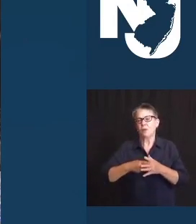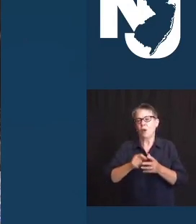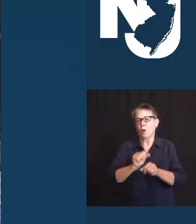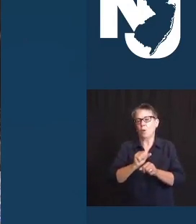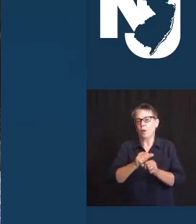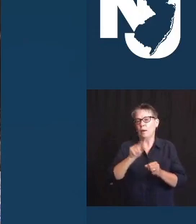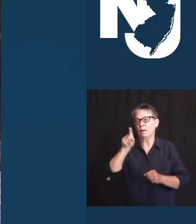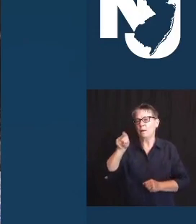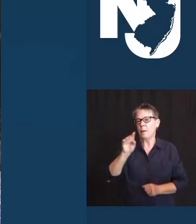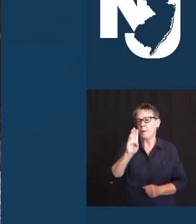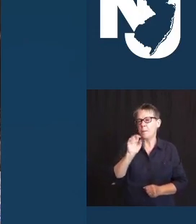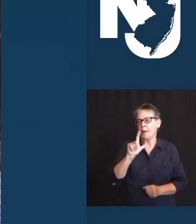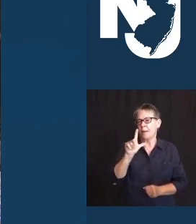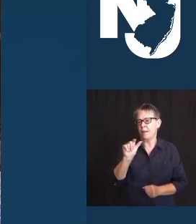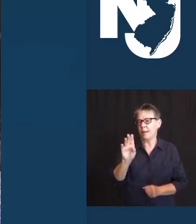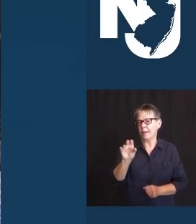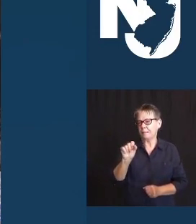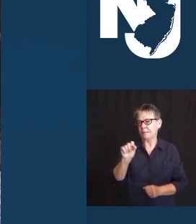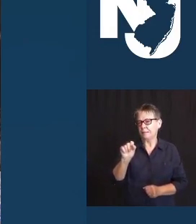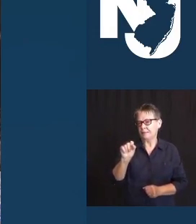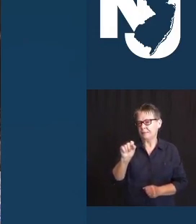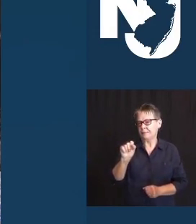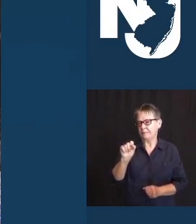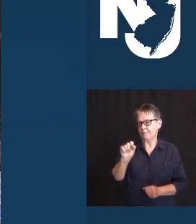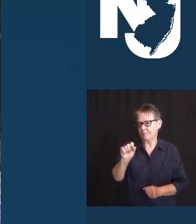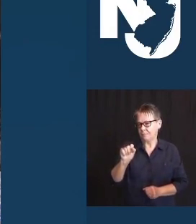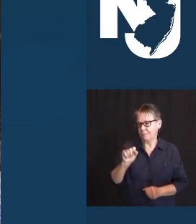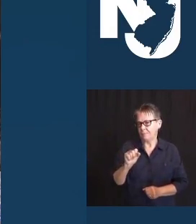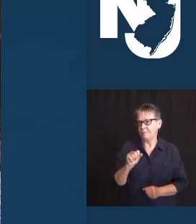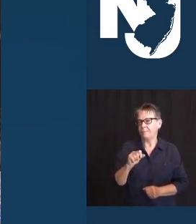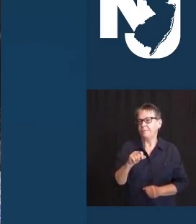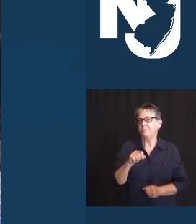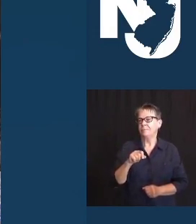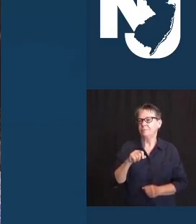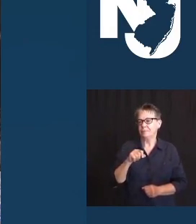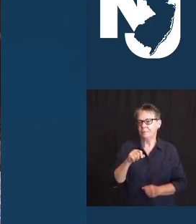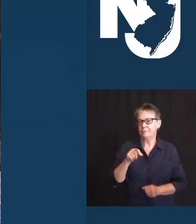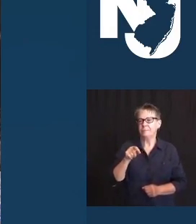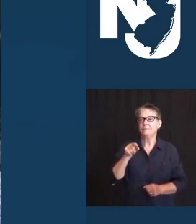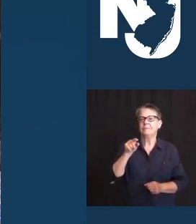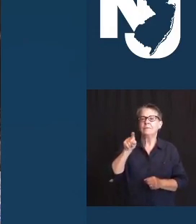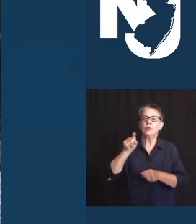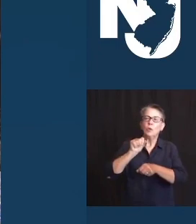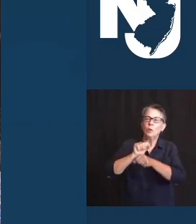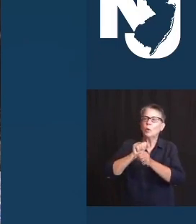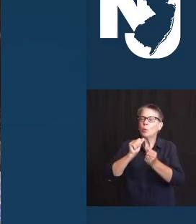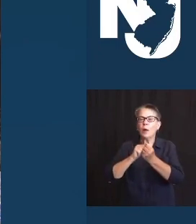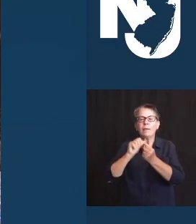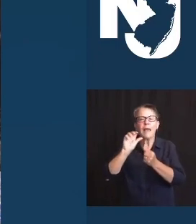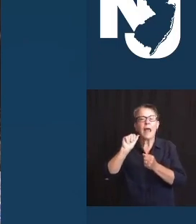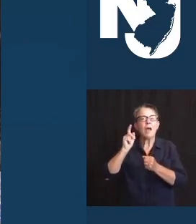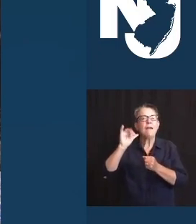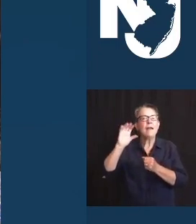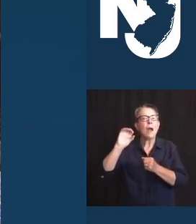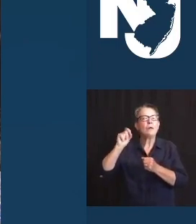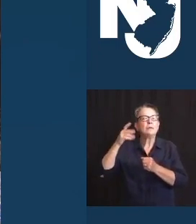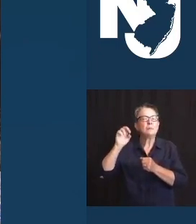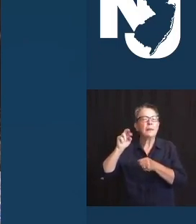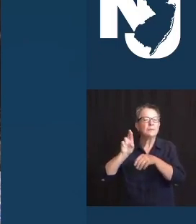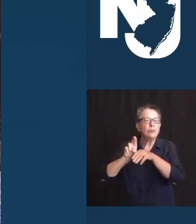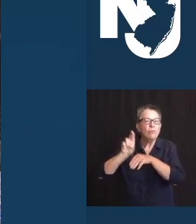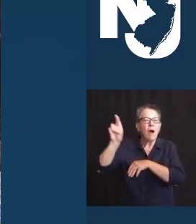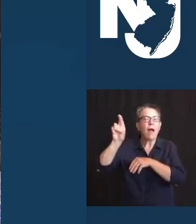radio wave to a target in space and back. But more importantly, it was at Bell Labs that he met